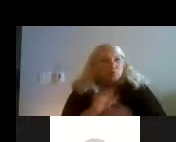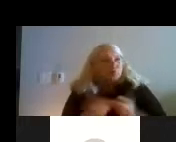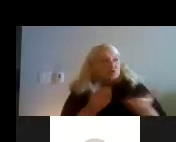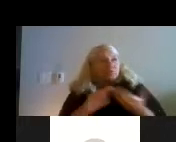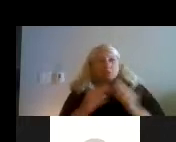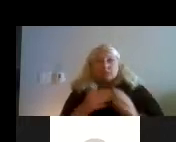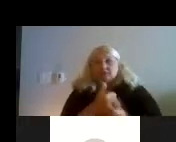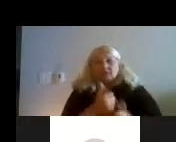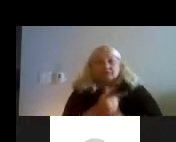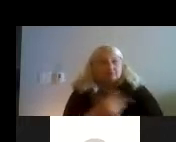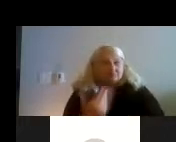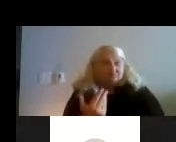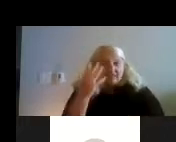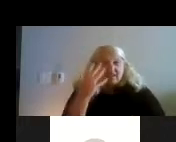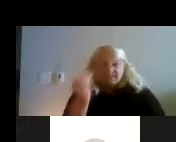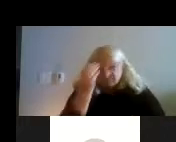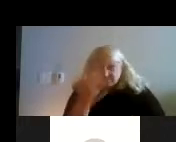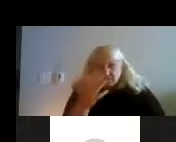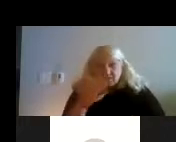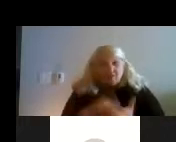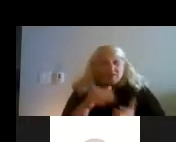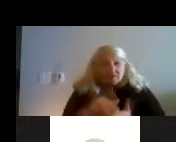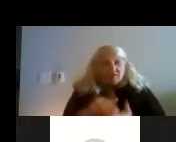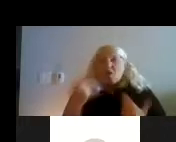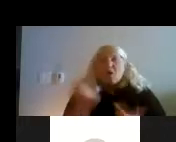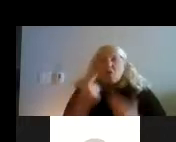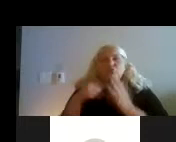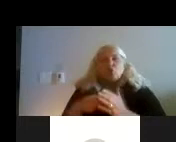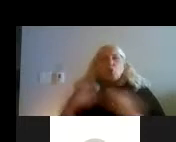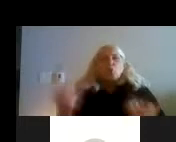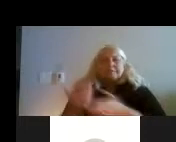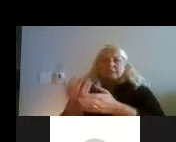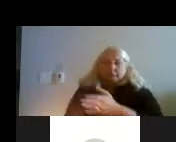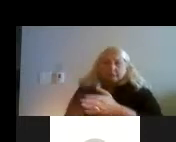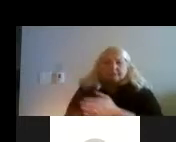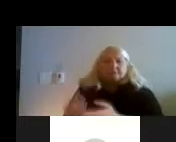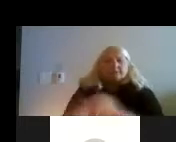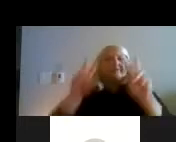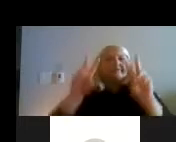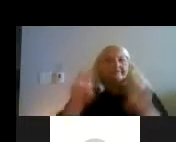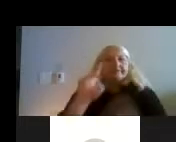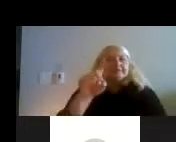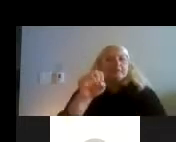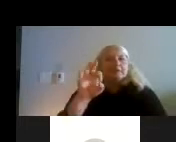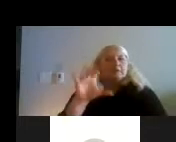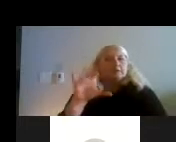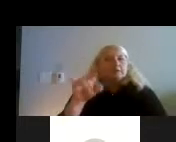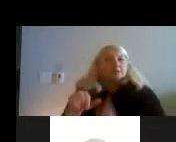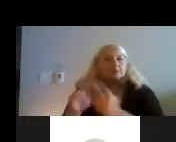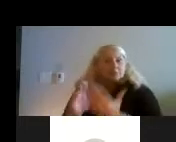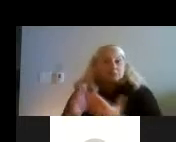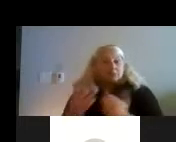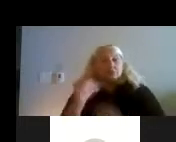and is often mostly framed within a deficit approach. So when we talk about decolonizing approaches to data and